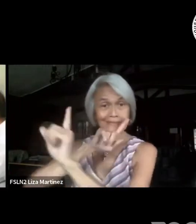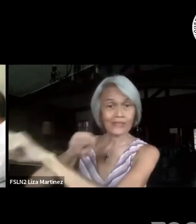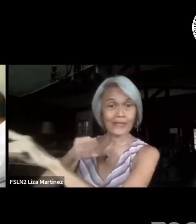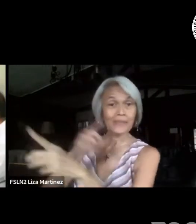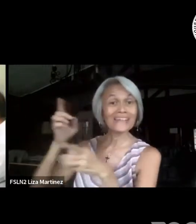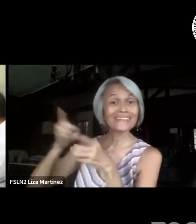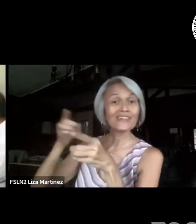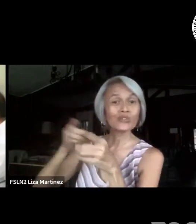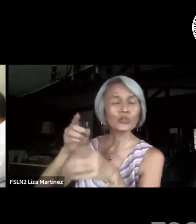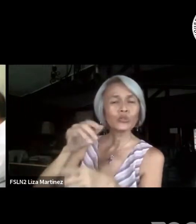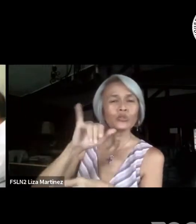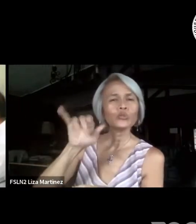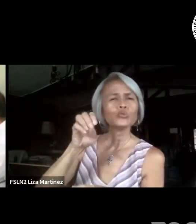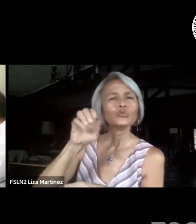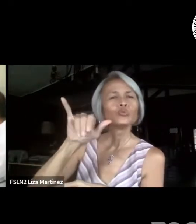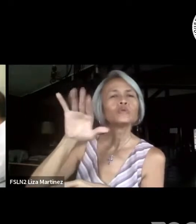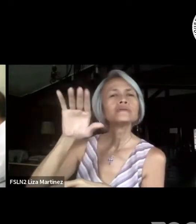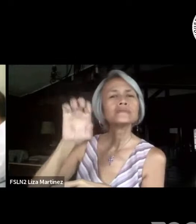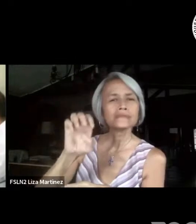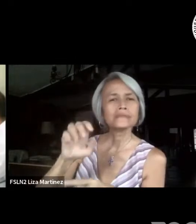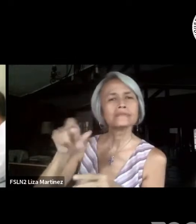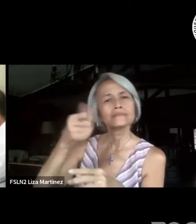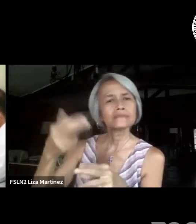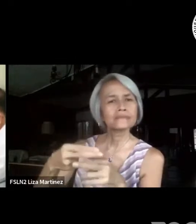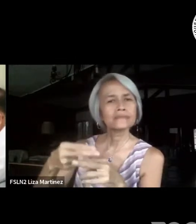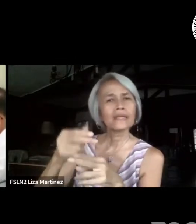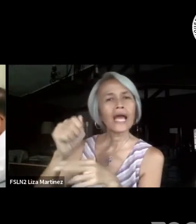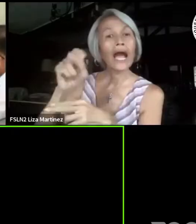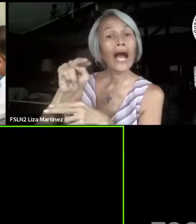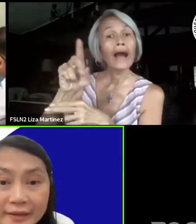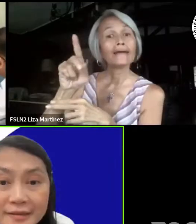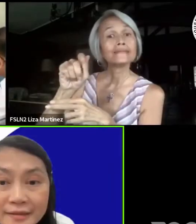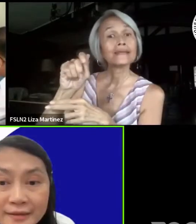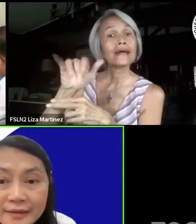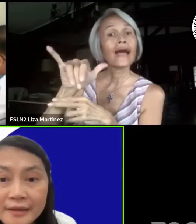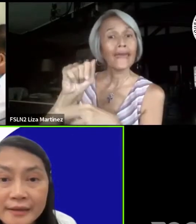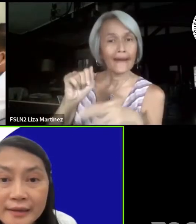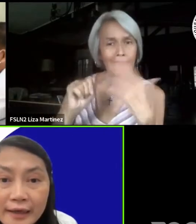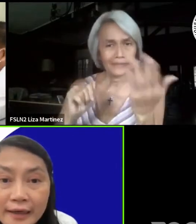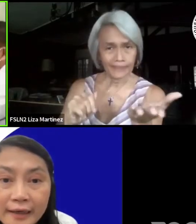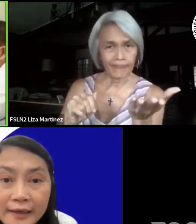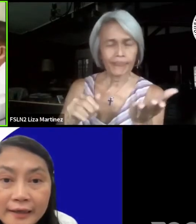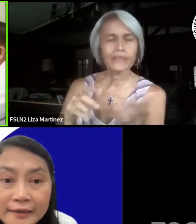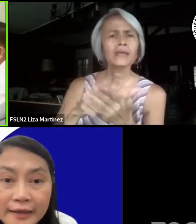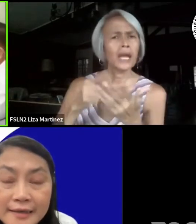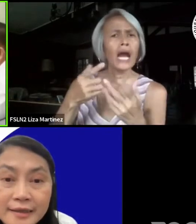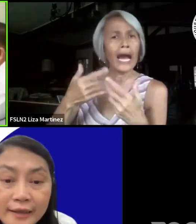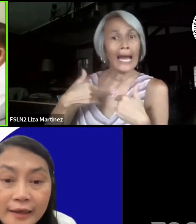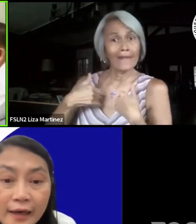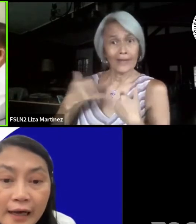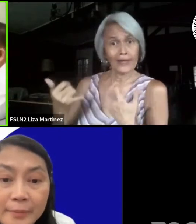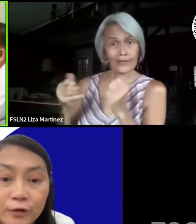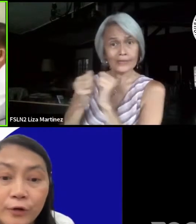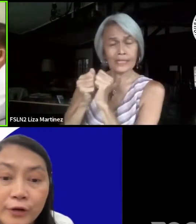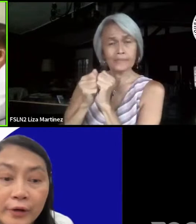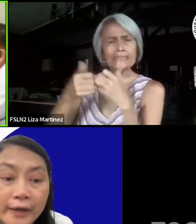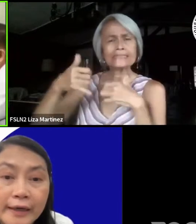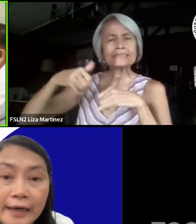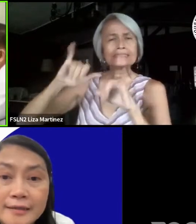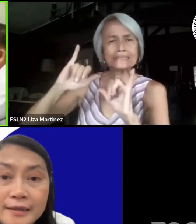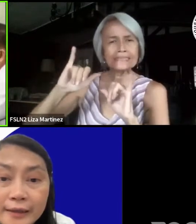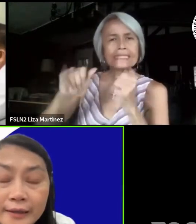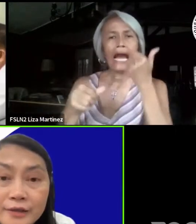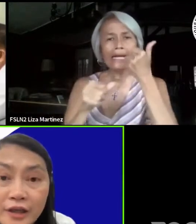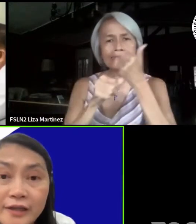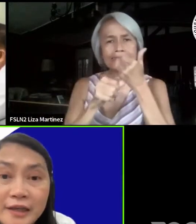I'm yes. here, but I am joined also by the our assistant secretaries. Yes. ASEC Almatorio